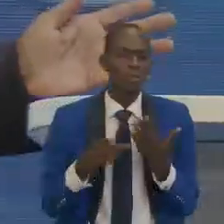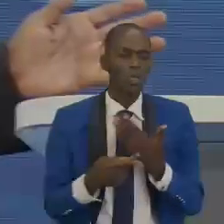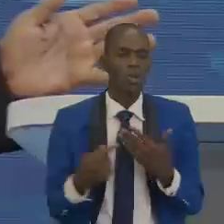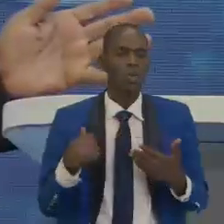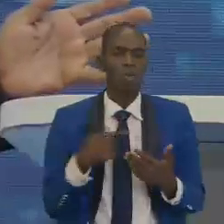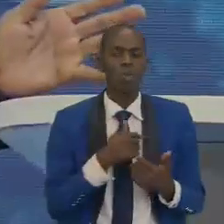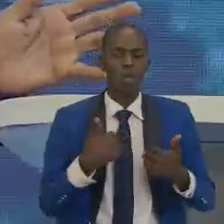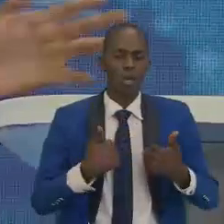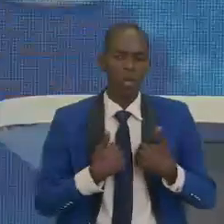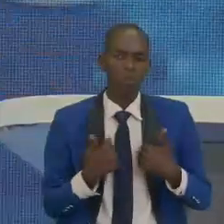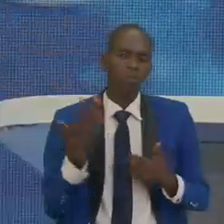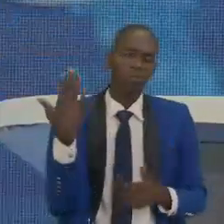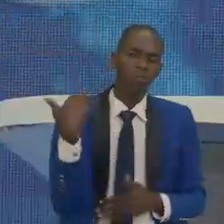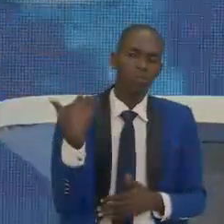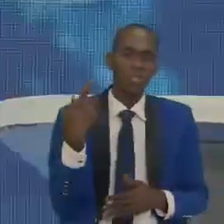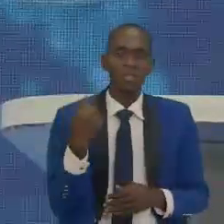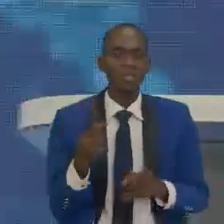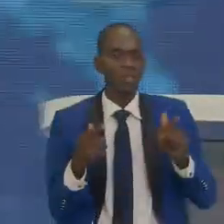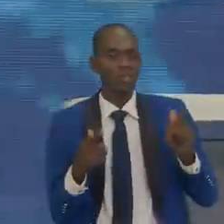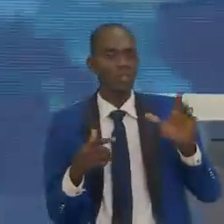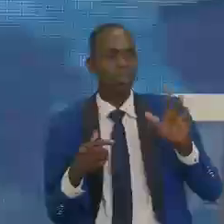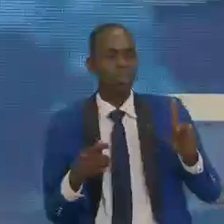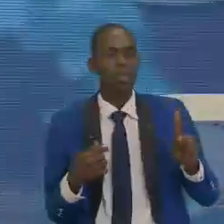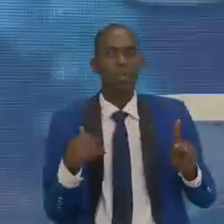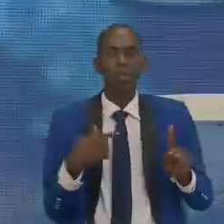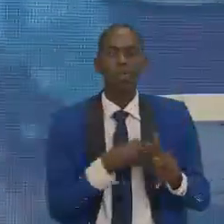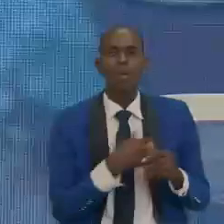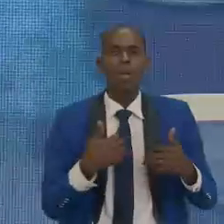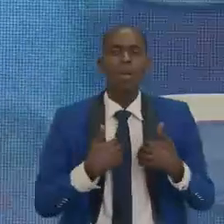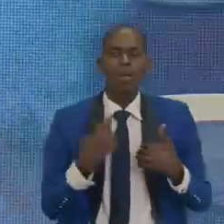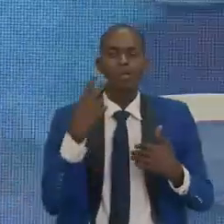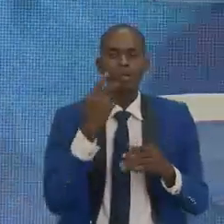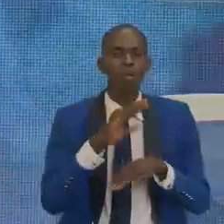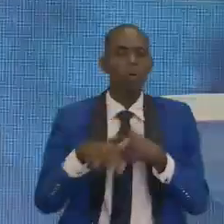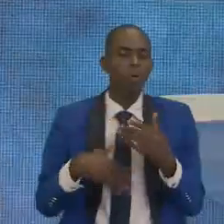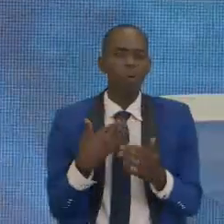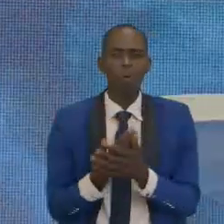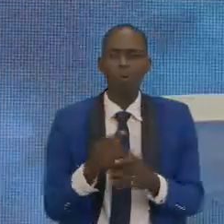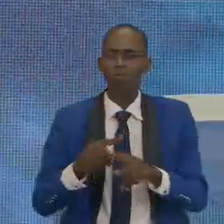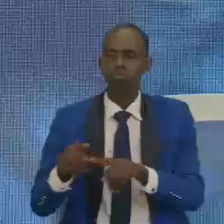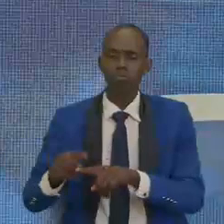GCK, we've seen all kinds of sicknesses healed.